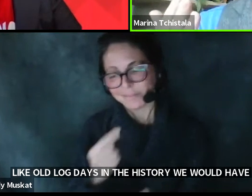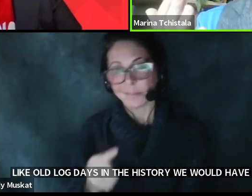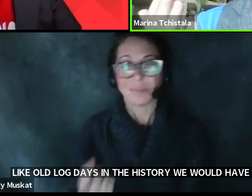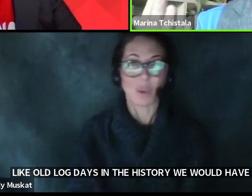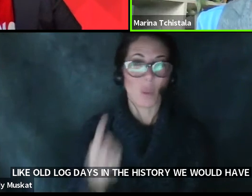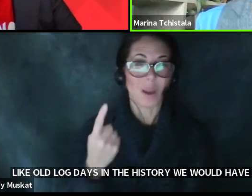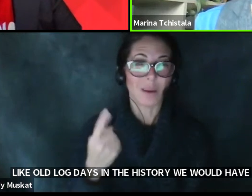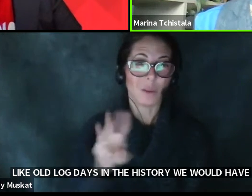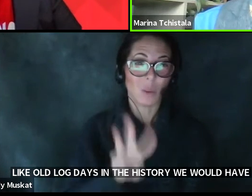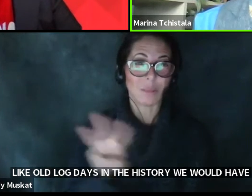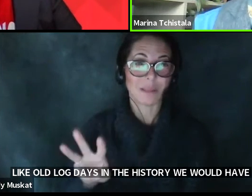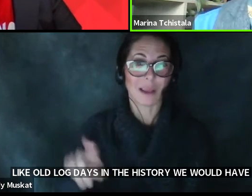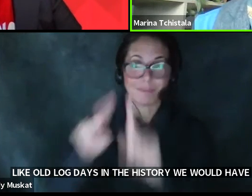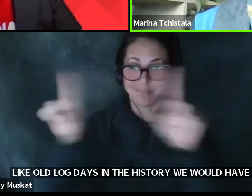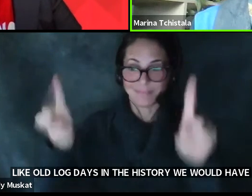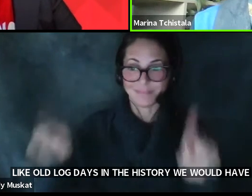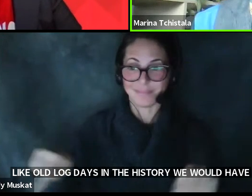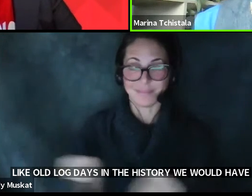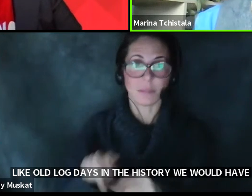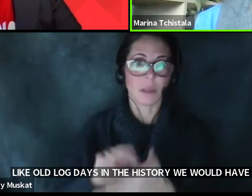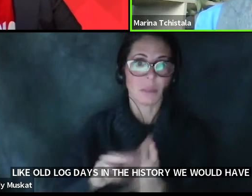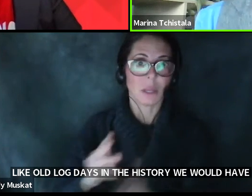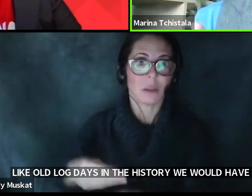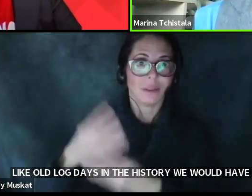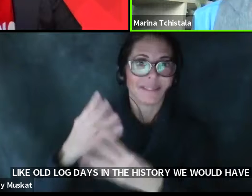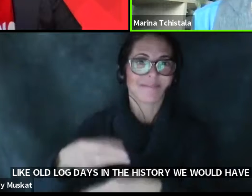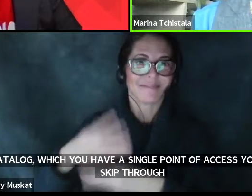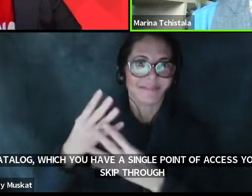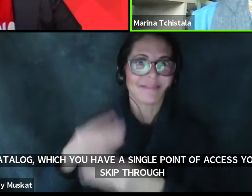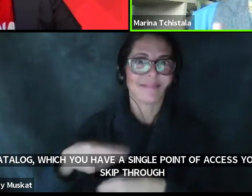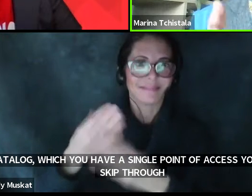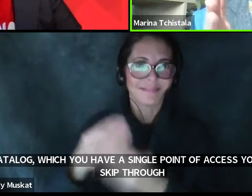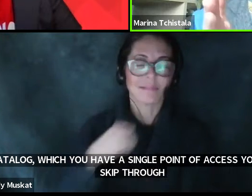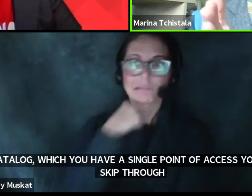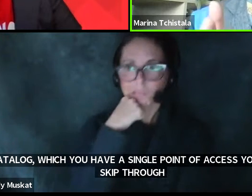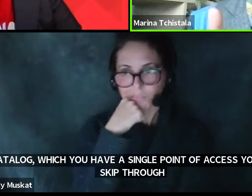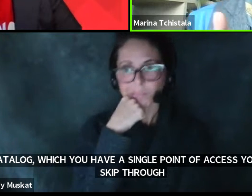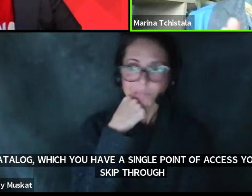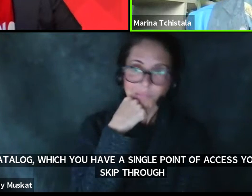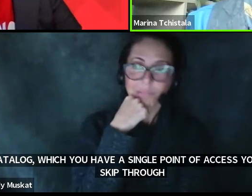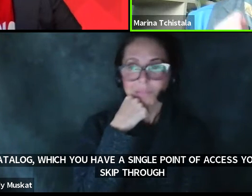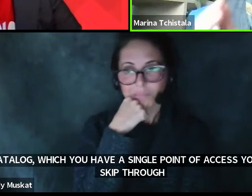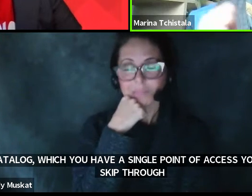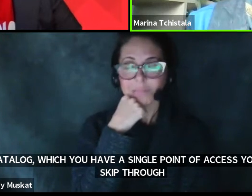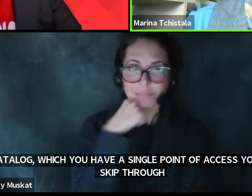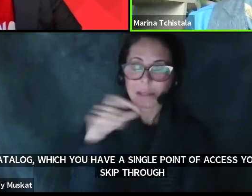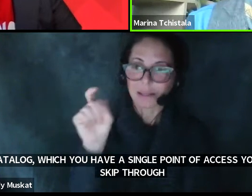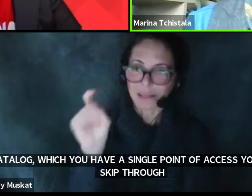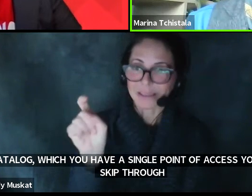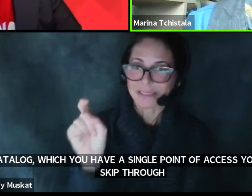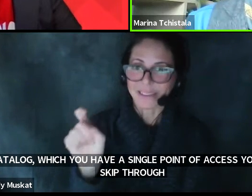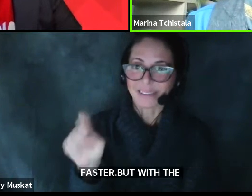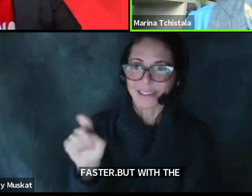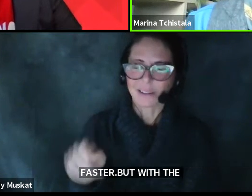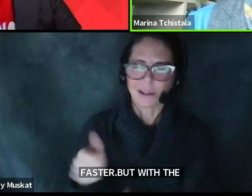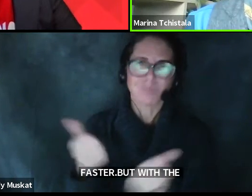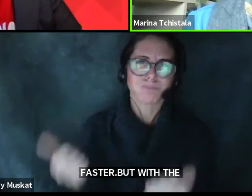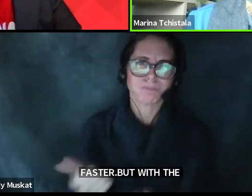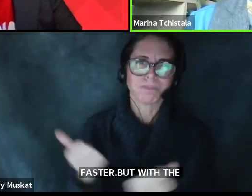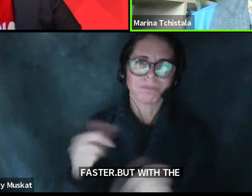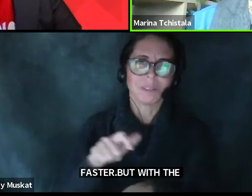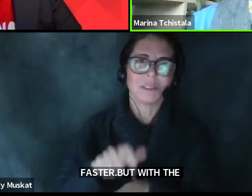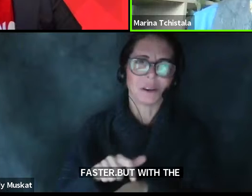the website, you have only one screen, so you have to dig in, open every tab and go through the information to